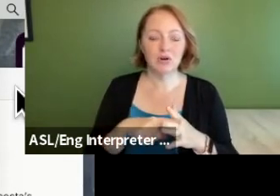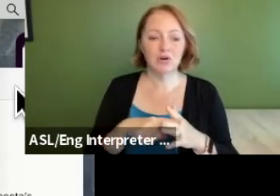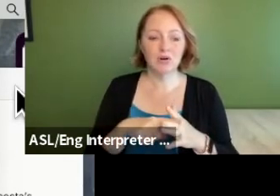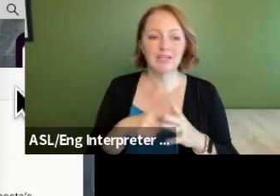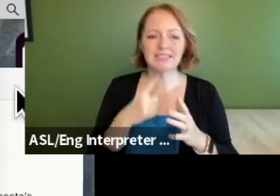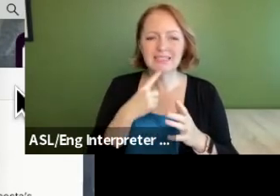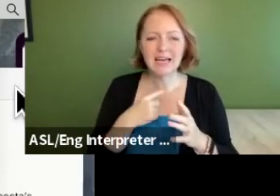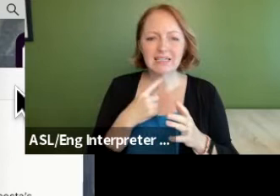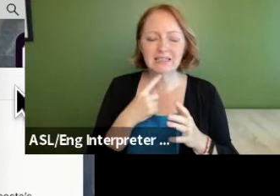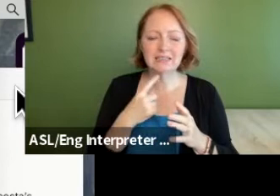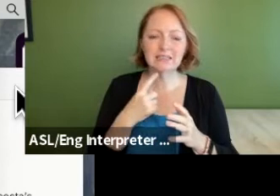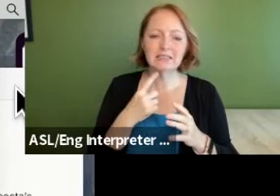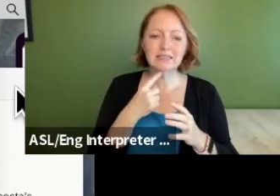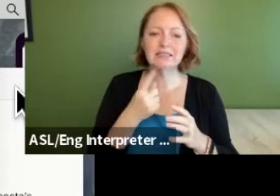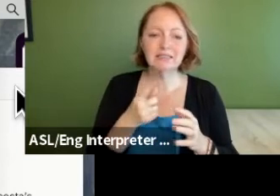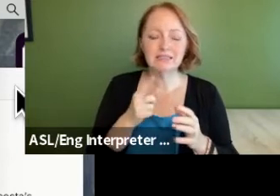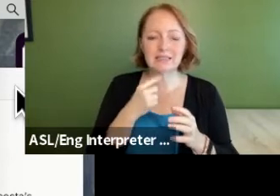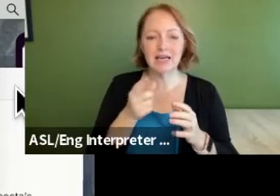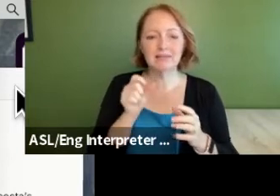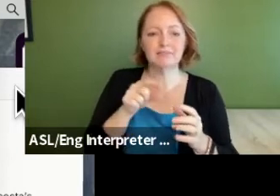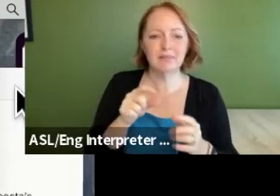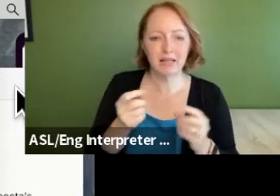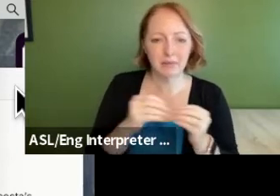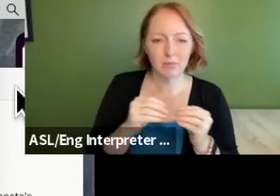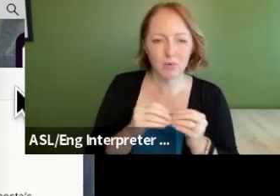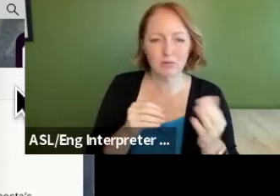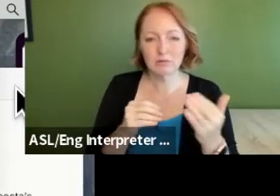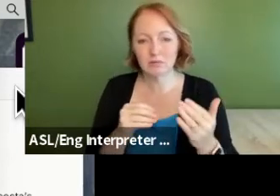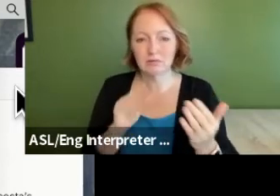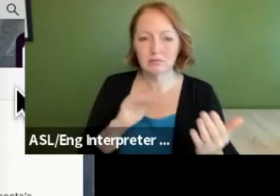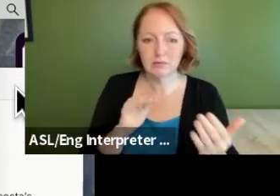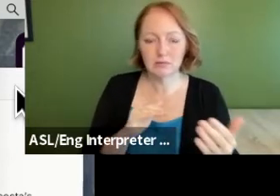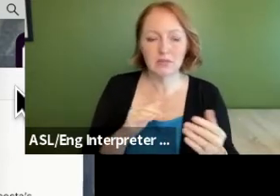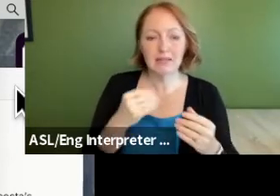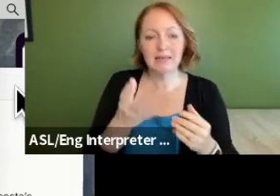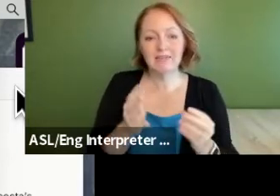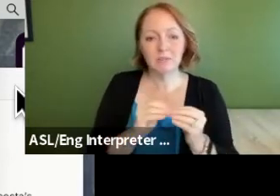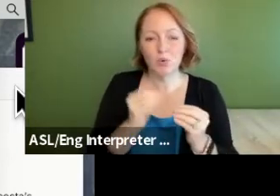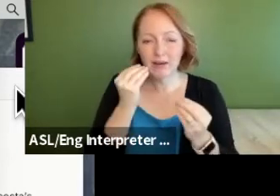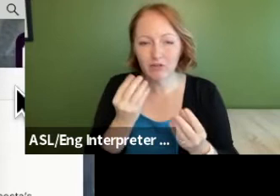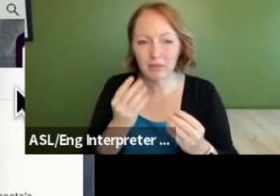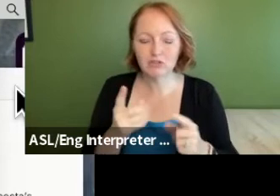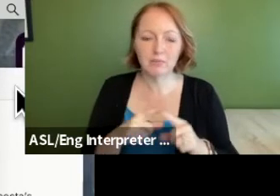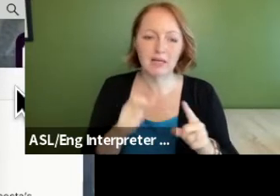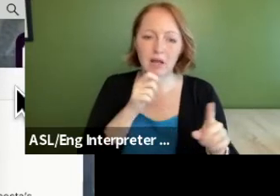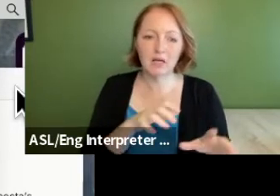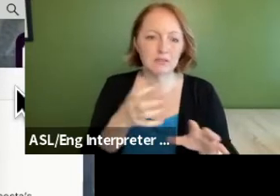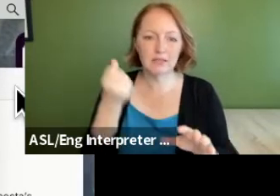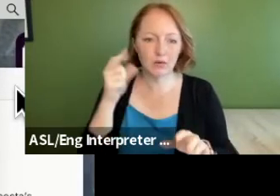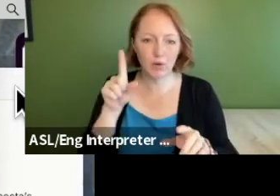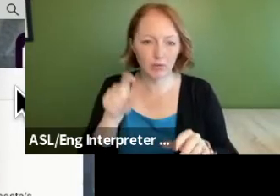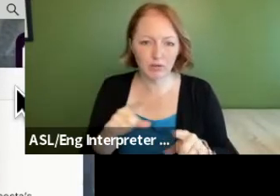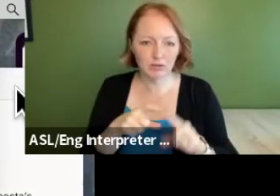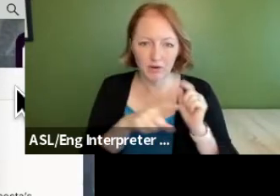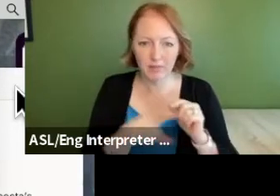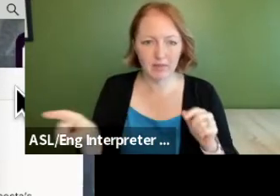bit more on my side to help them think. So like, then I was like, let me give them a little bit more information, but not take away the question from them.